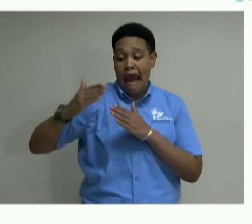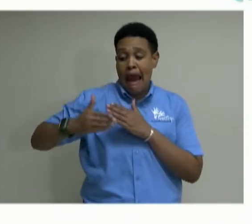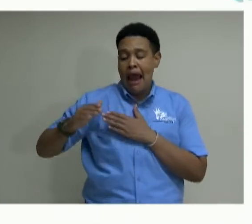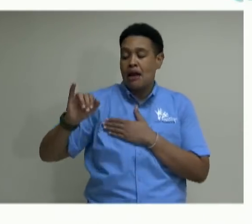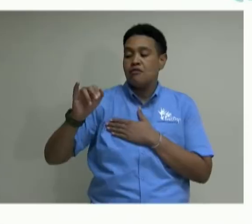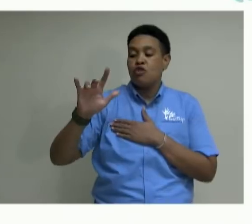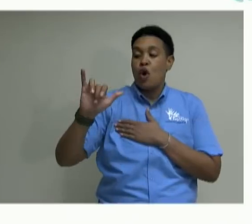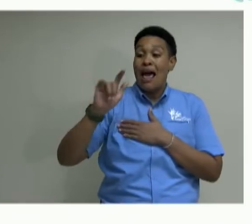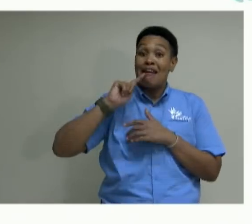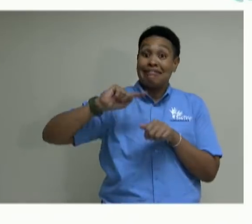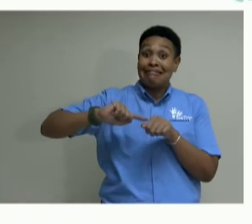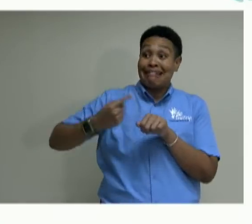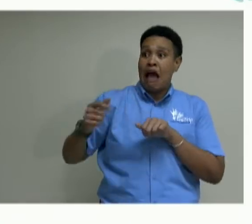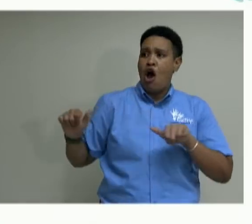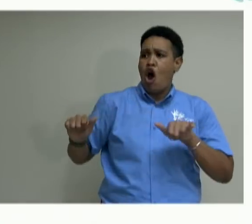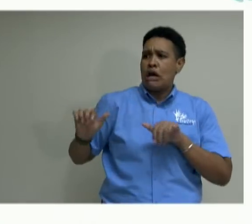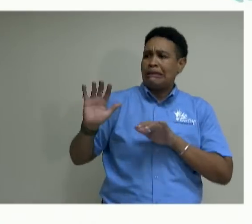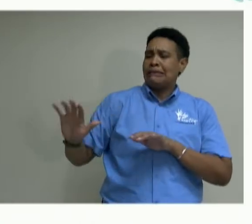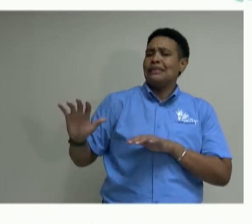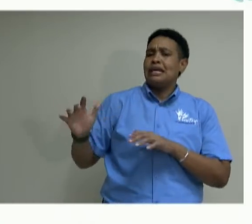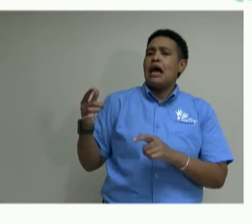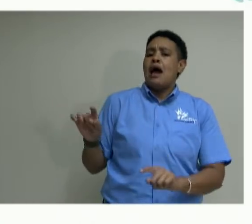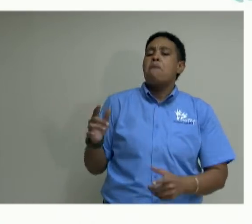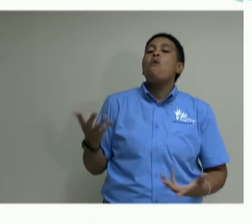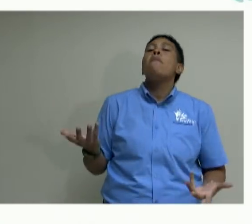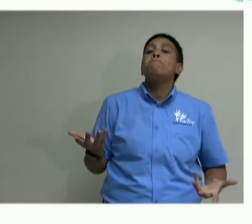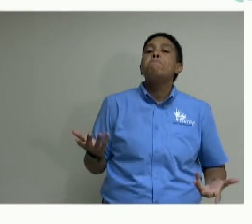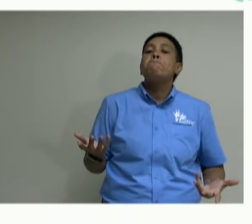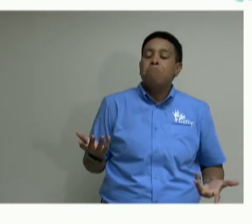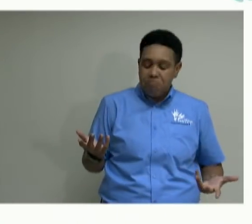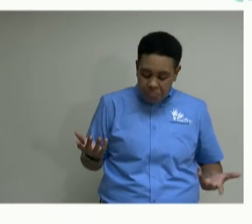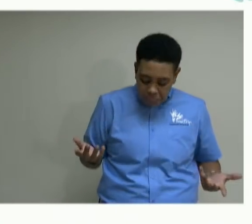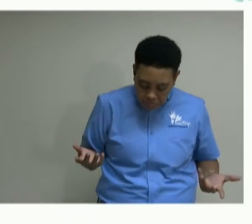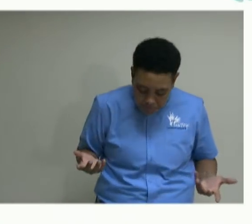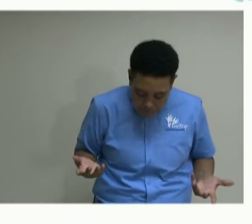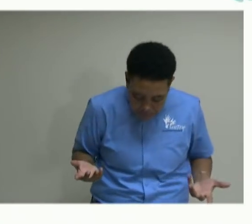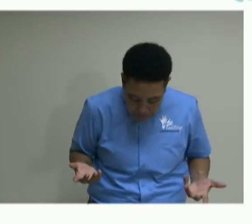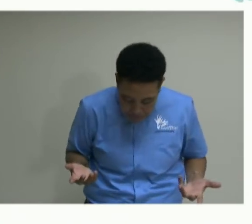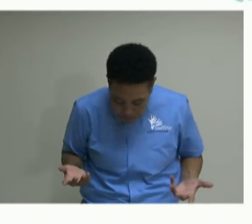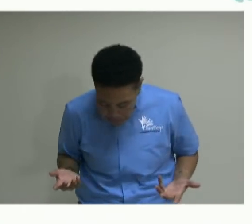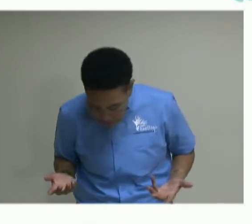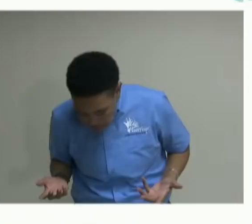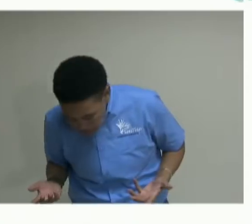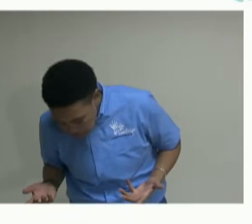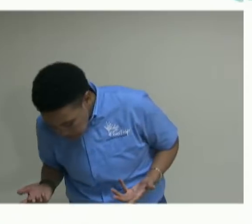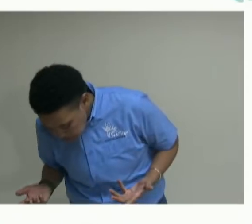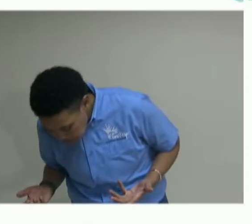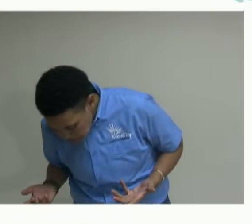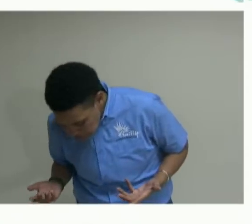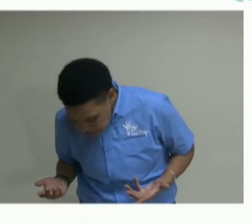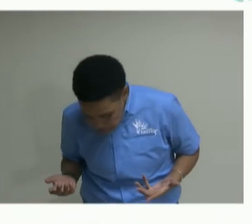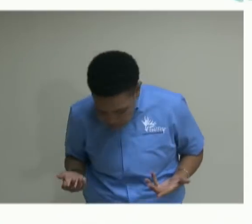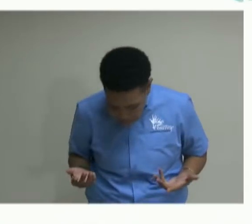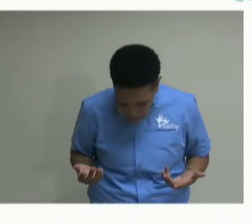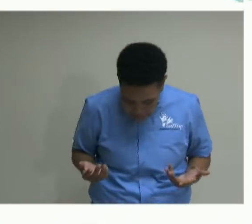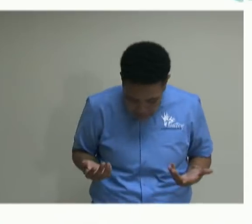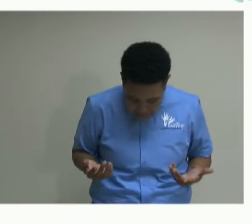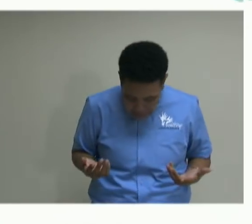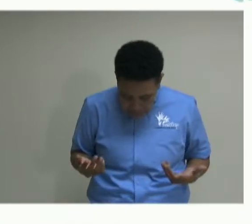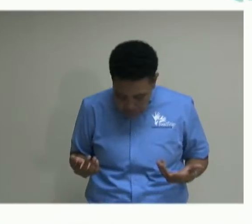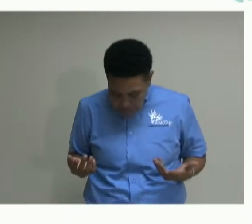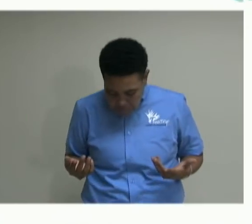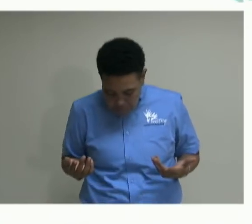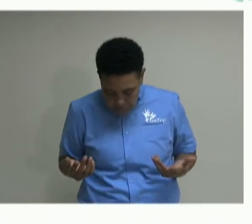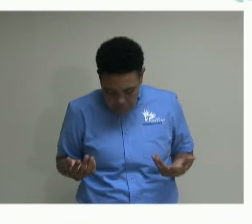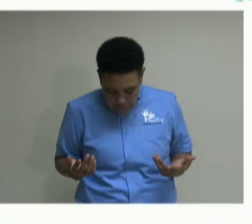July, the beginning of August, the large outbreak that has caused us to have